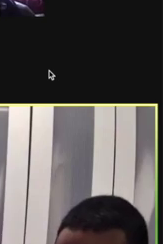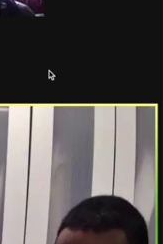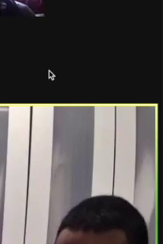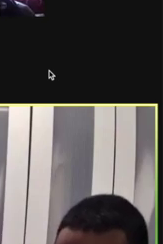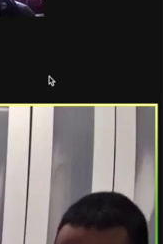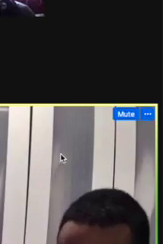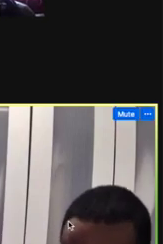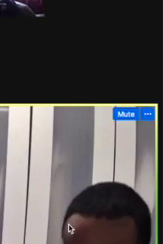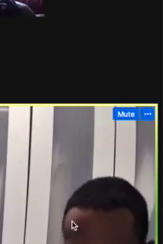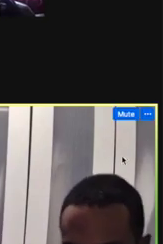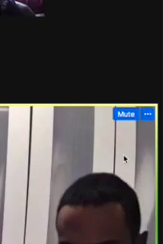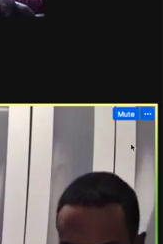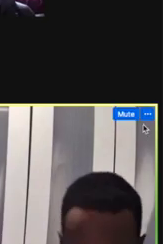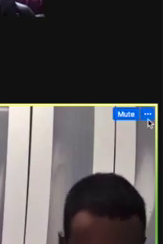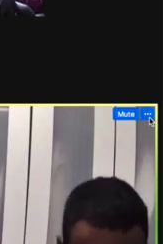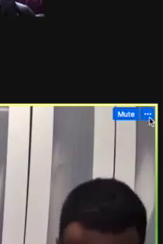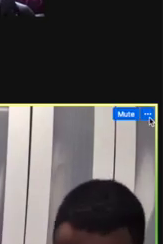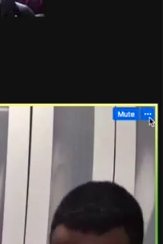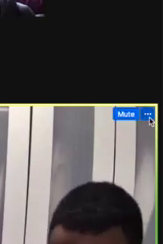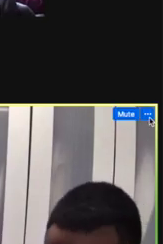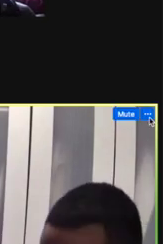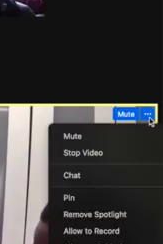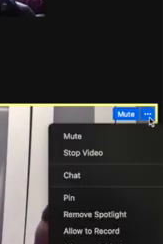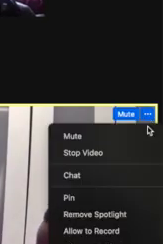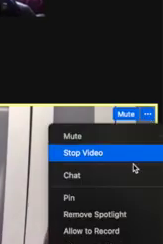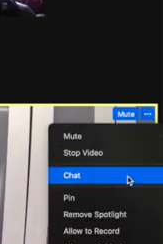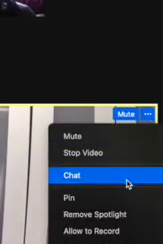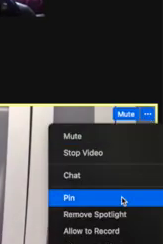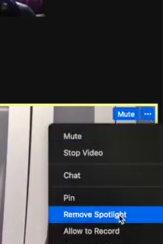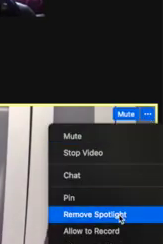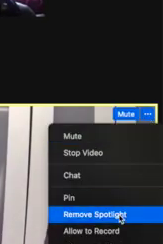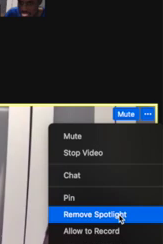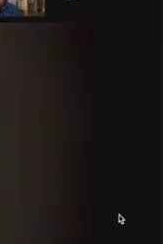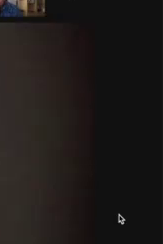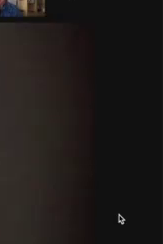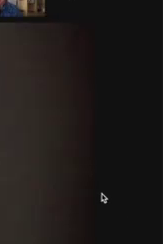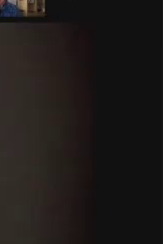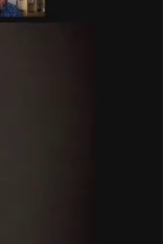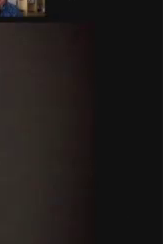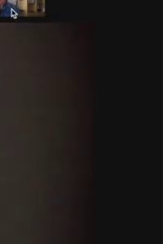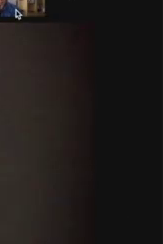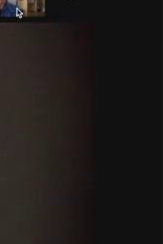That was nice. It was. Thank you. So now we're going to hear